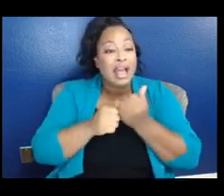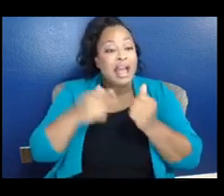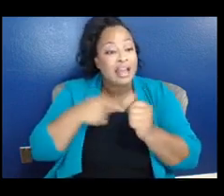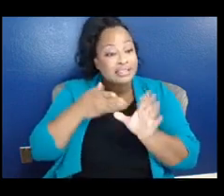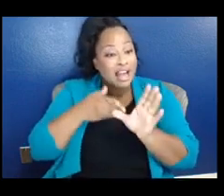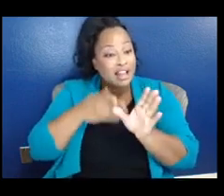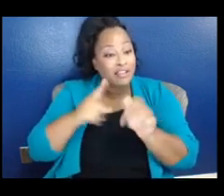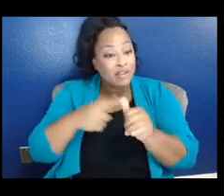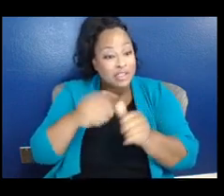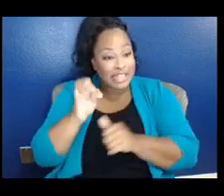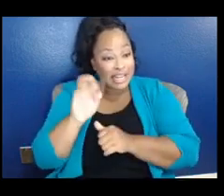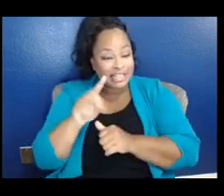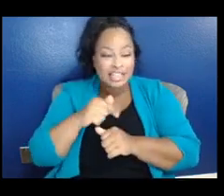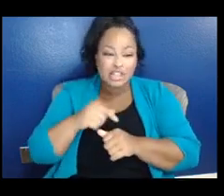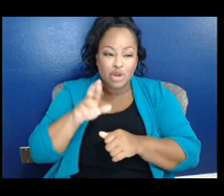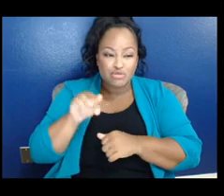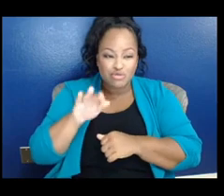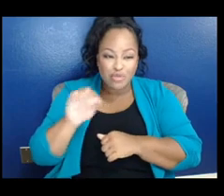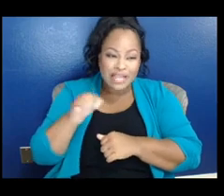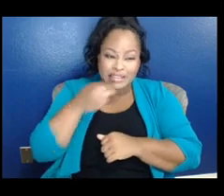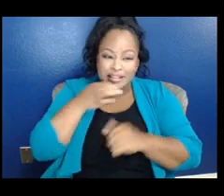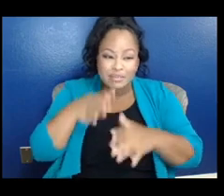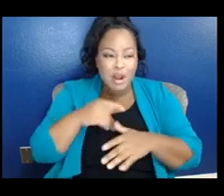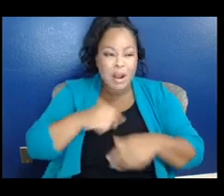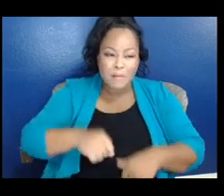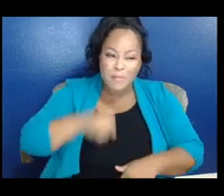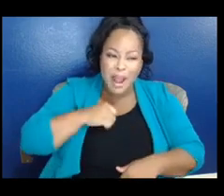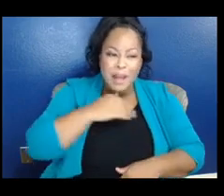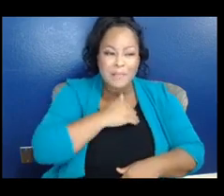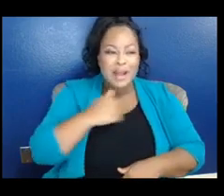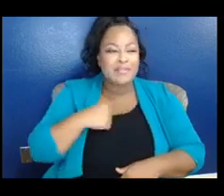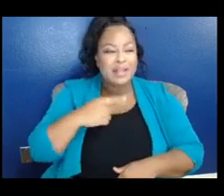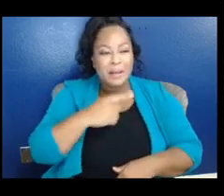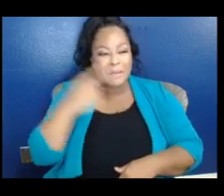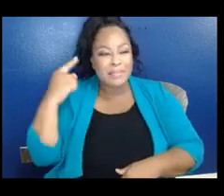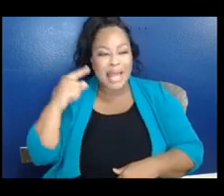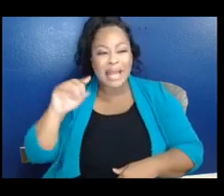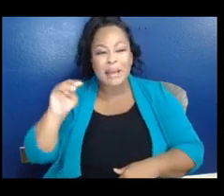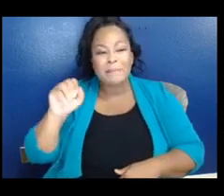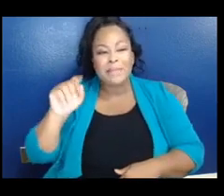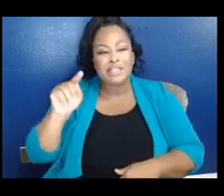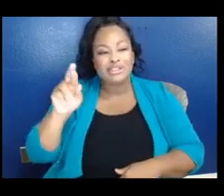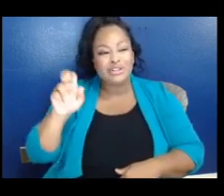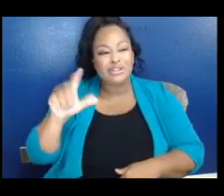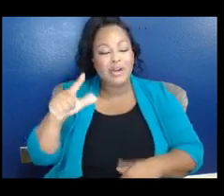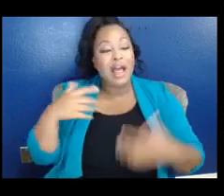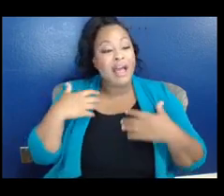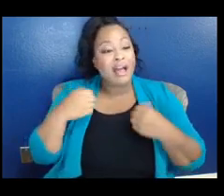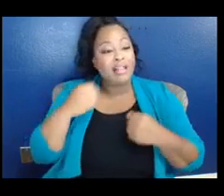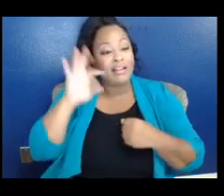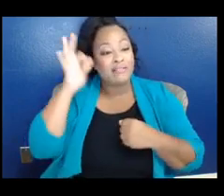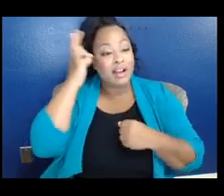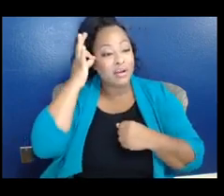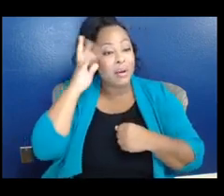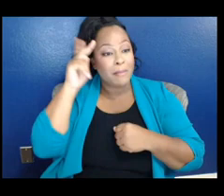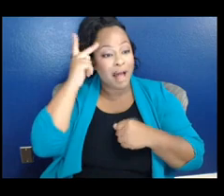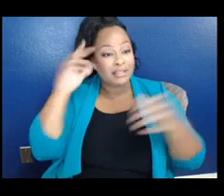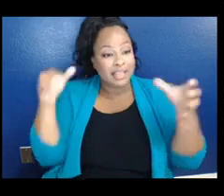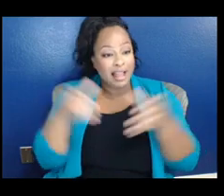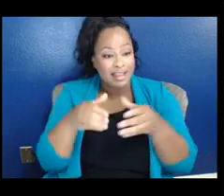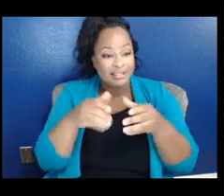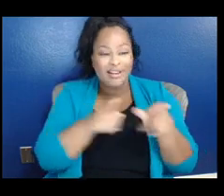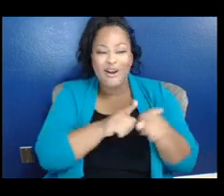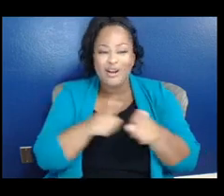psychological first aid. She's a race health equity expert and a proud member of the Black Maternal Health Federal Policy